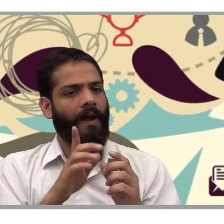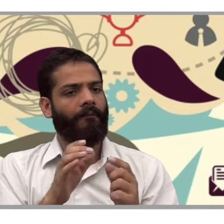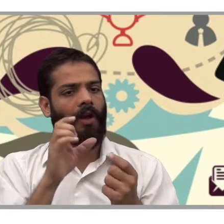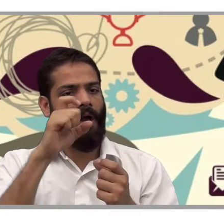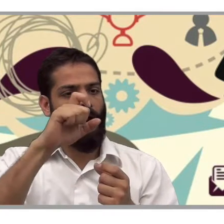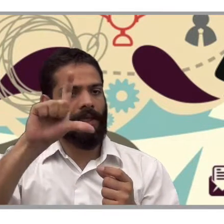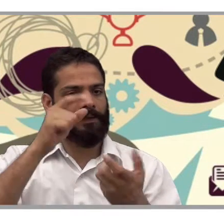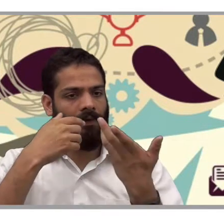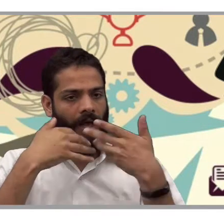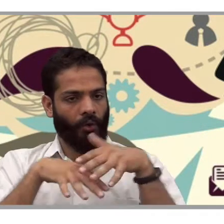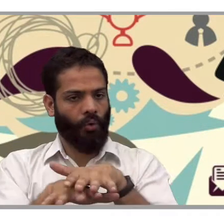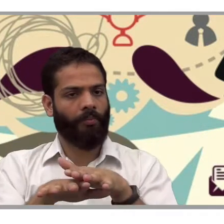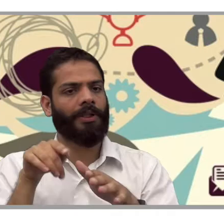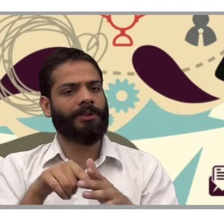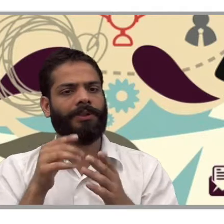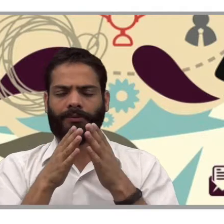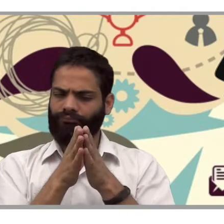a